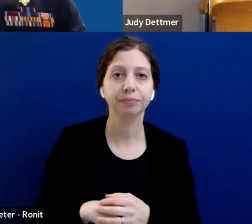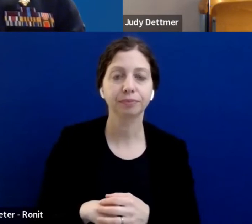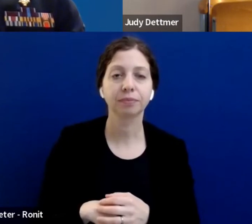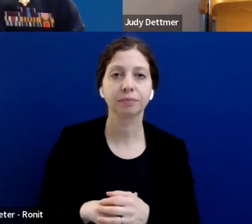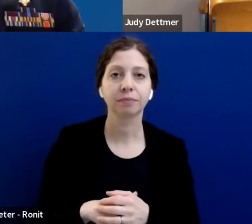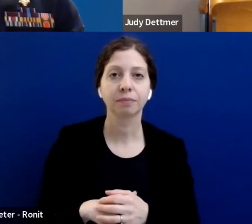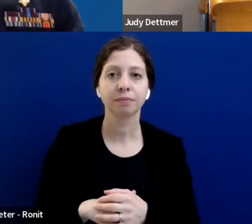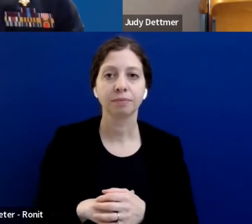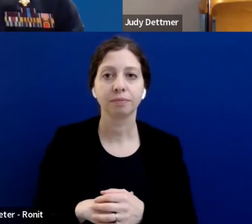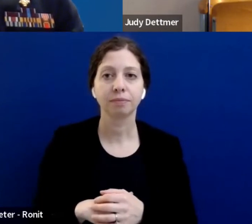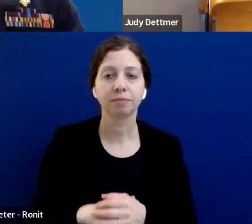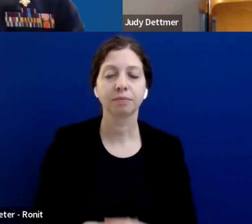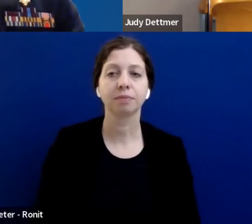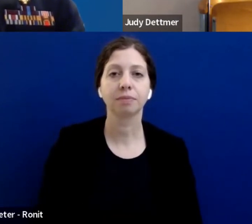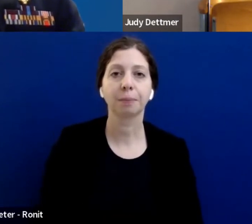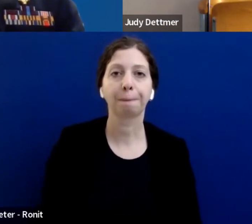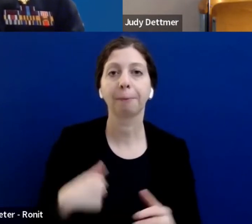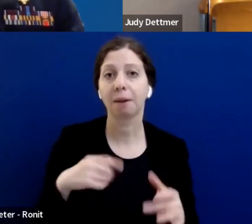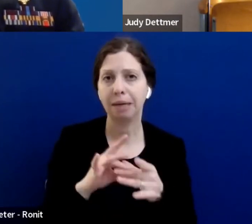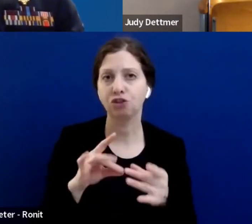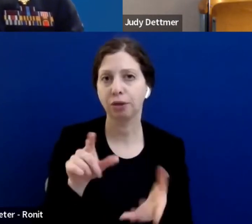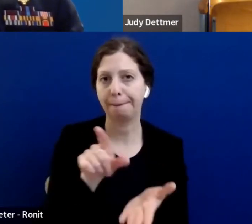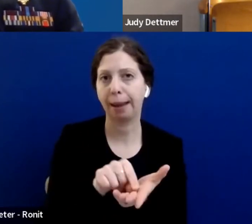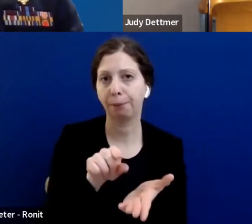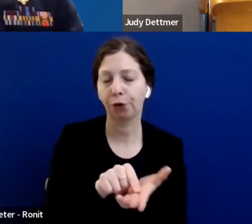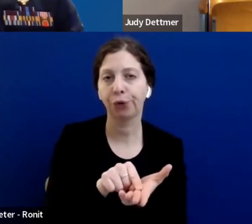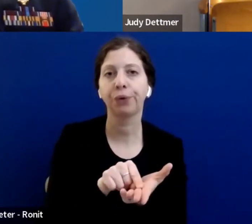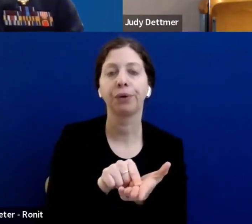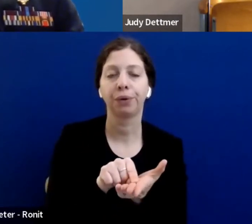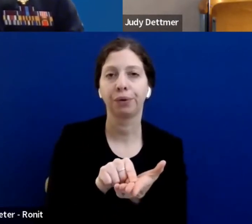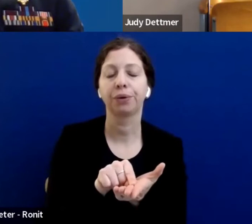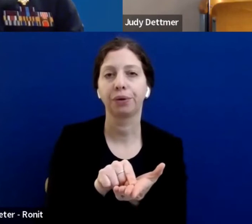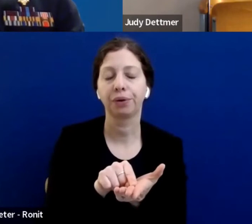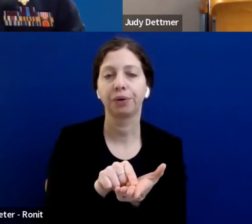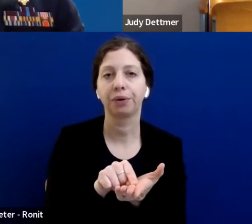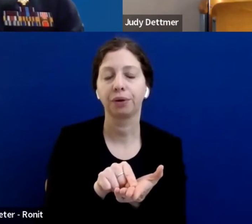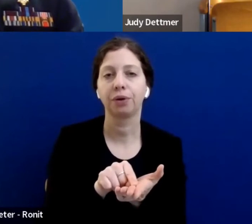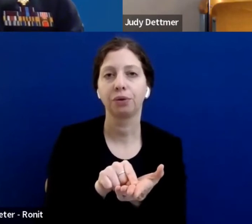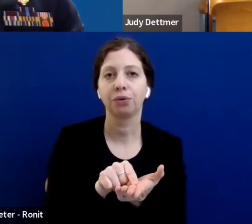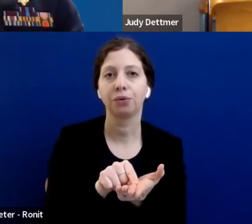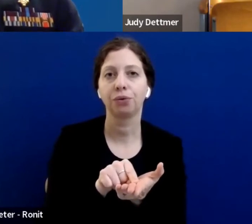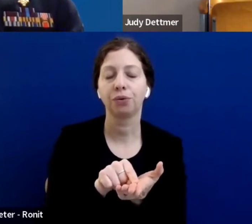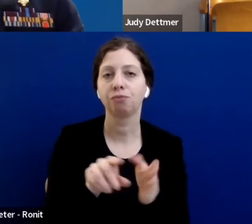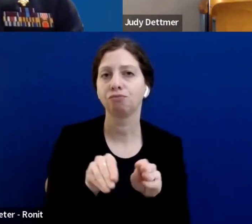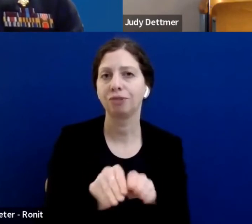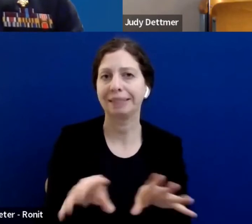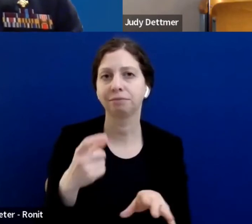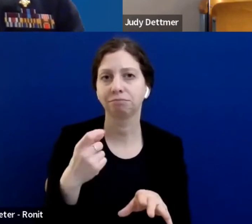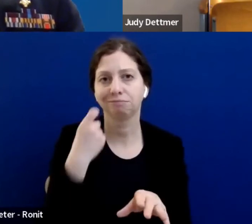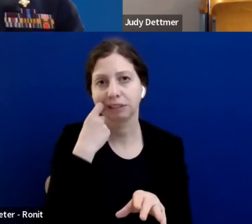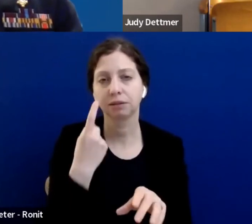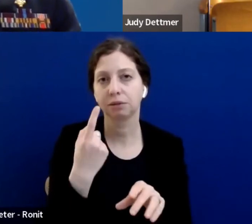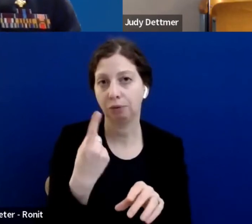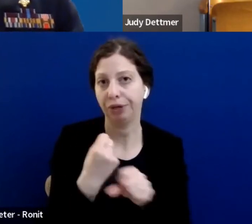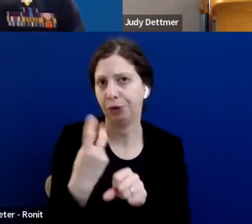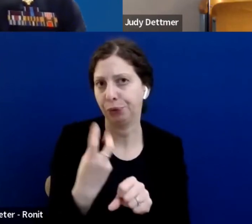mentioned a paper that we released within the last year or two that did look at